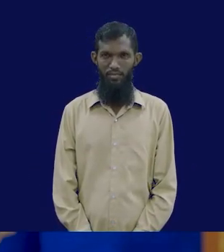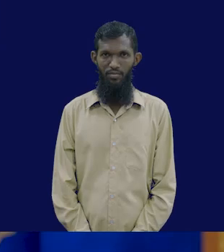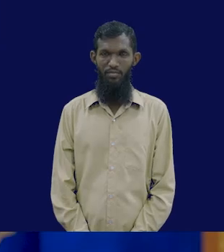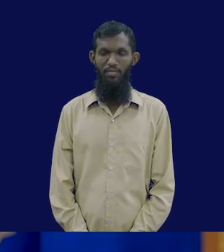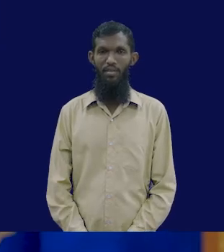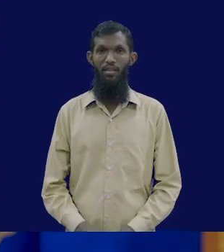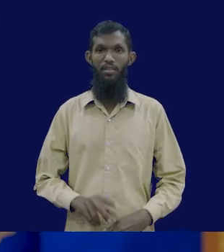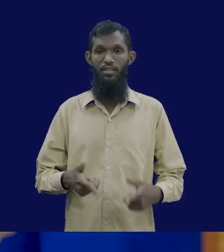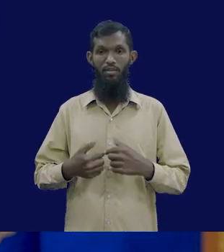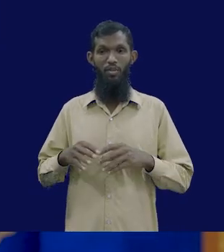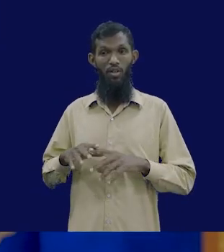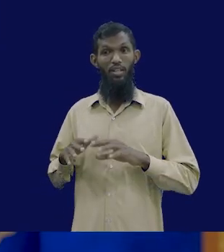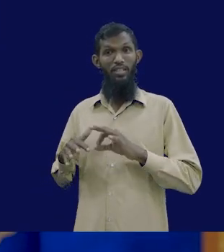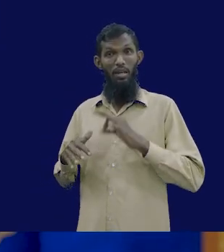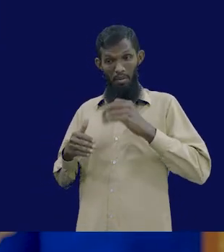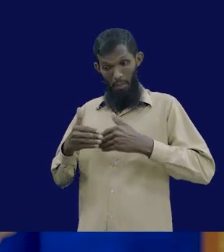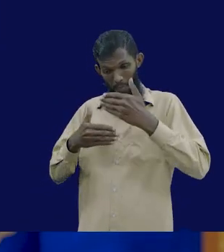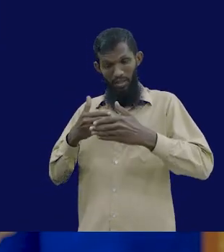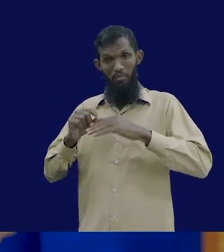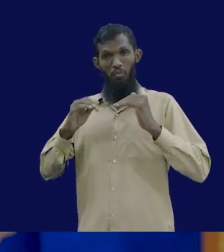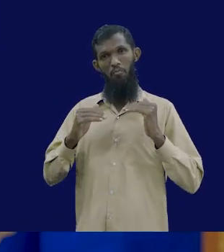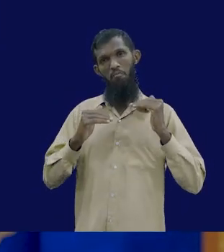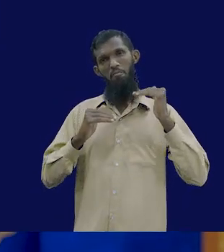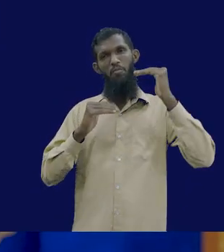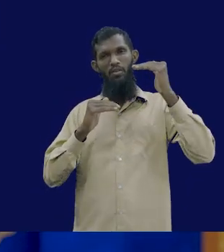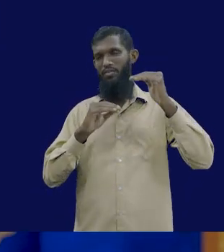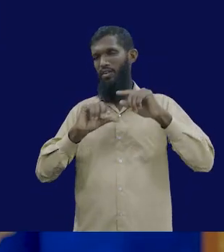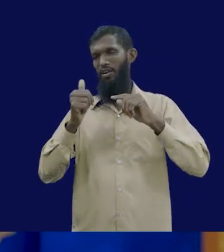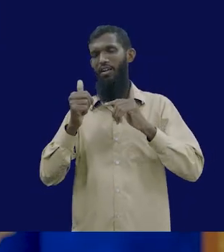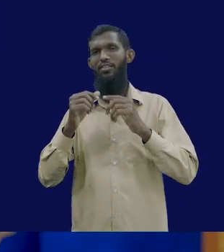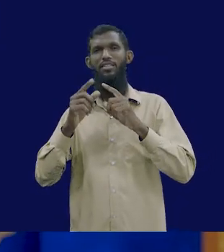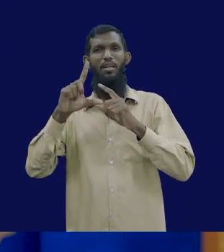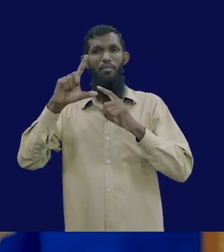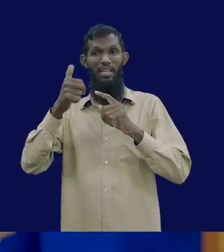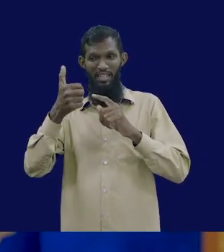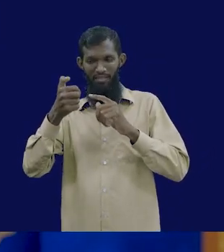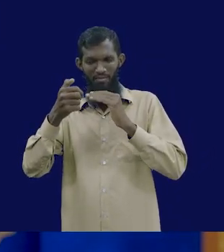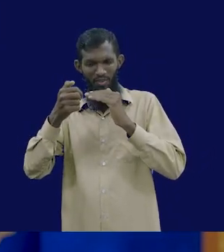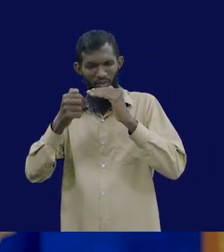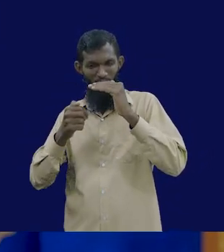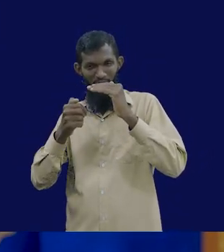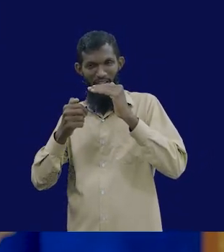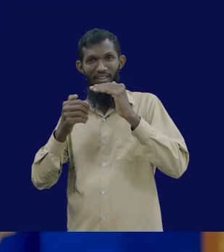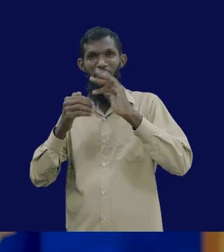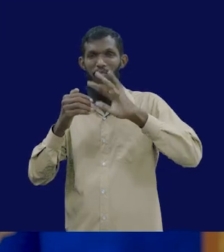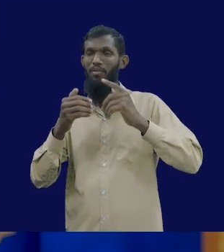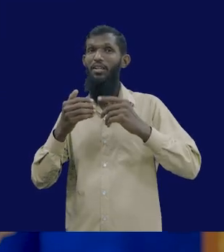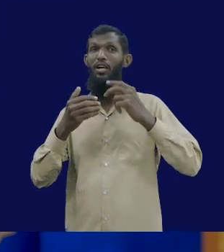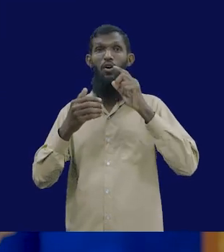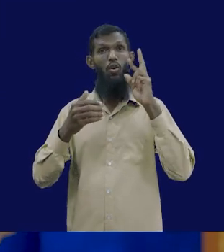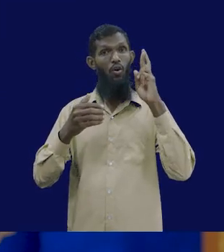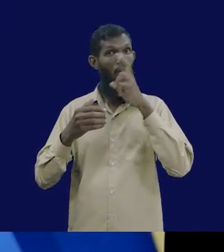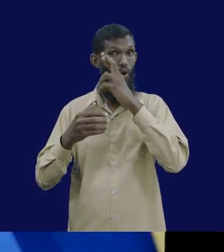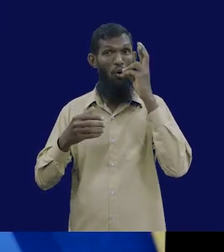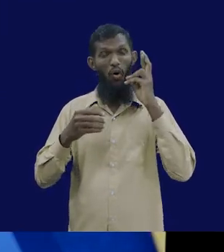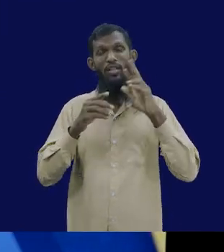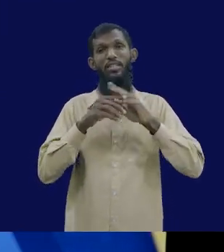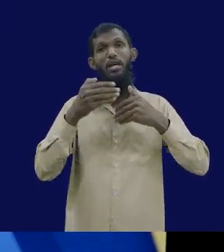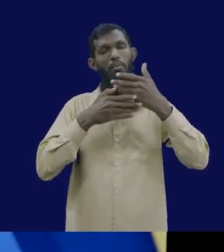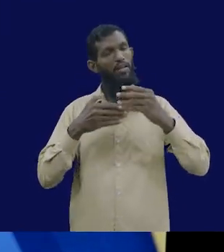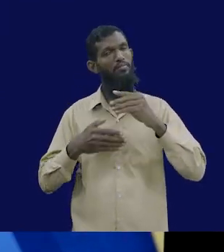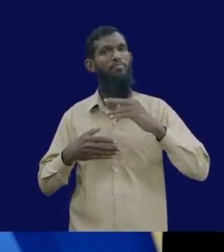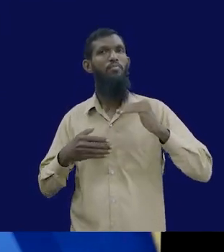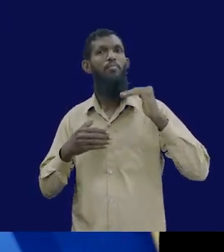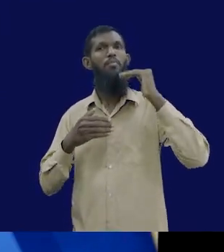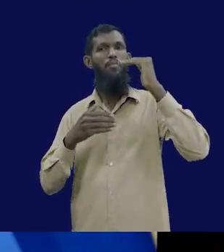it above all other months due to its profound and spiritual significance.